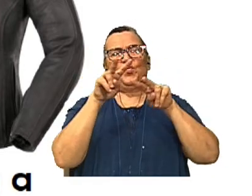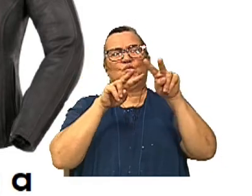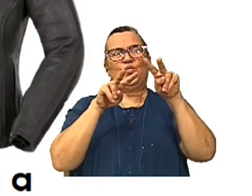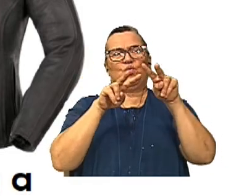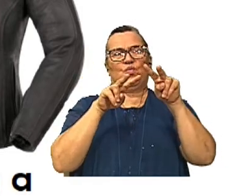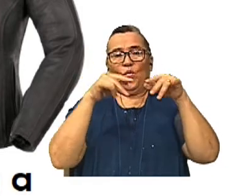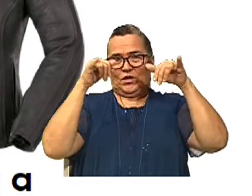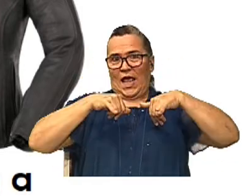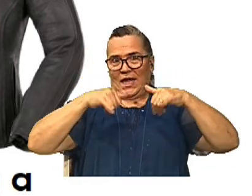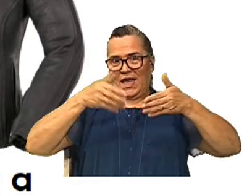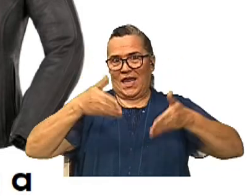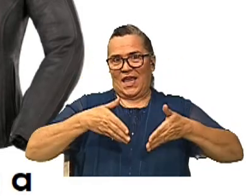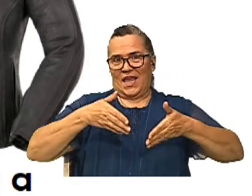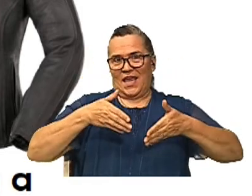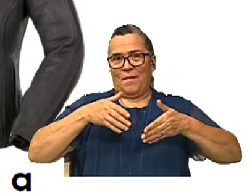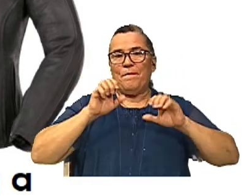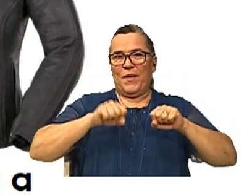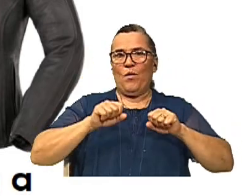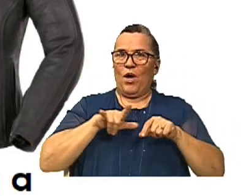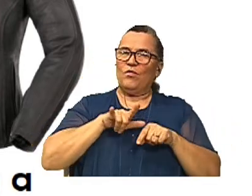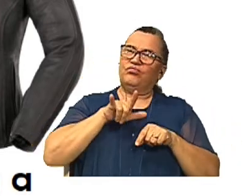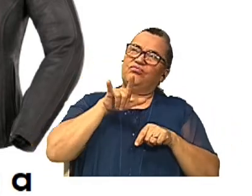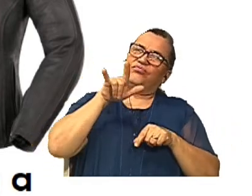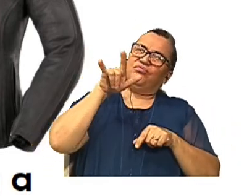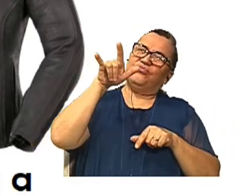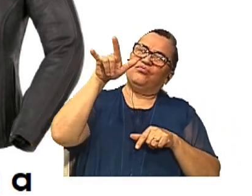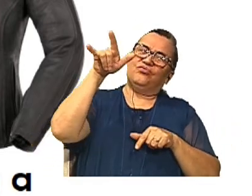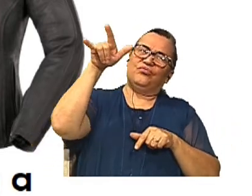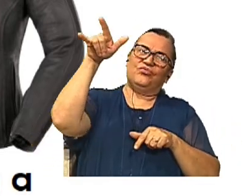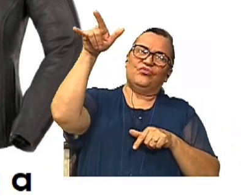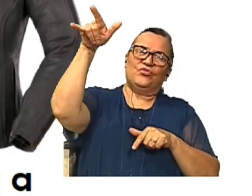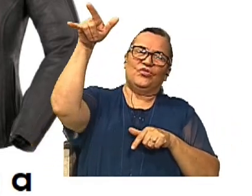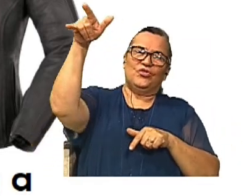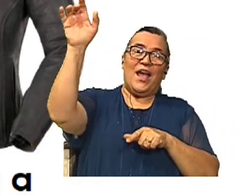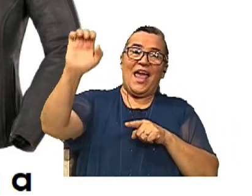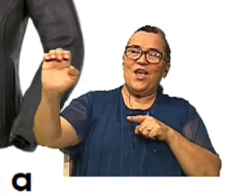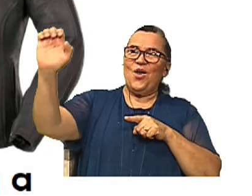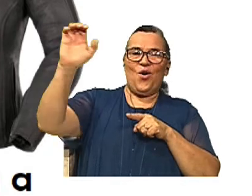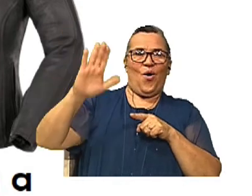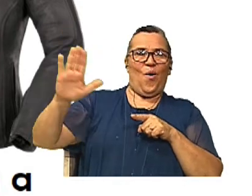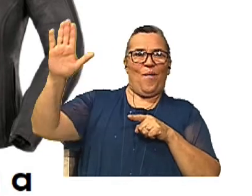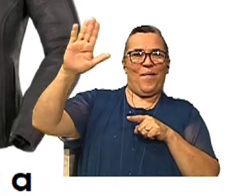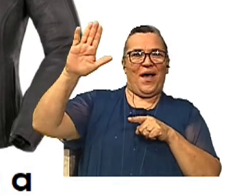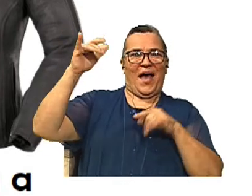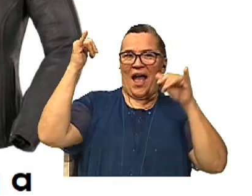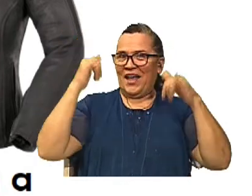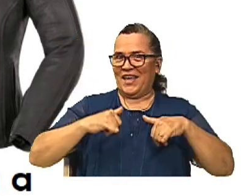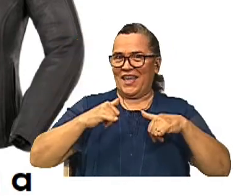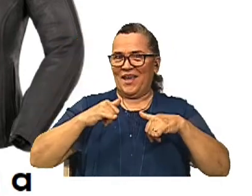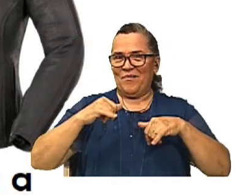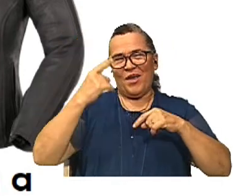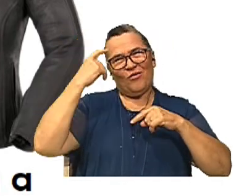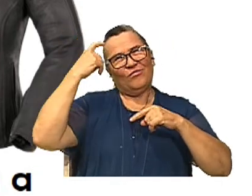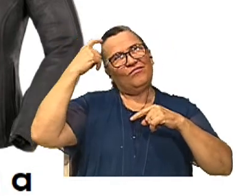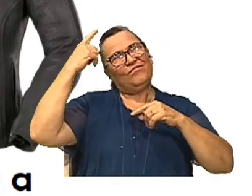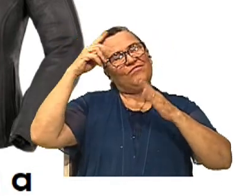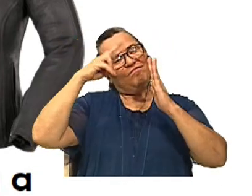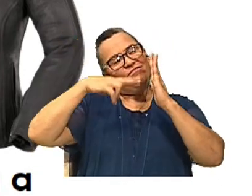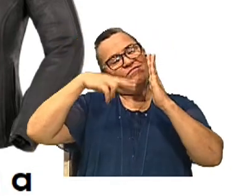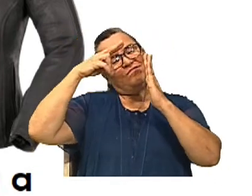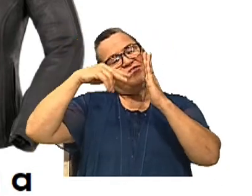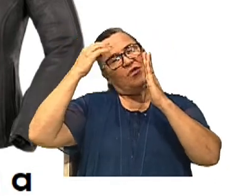are here, right? But through reading, you can be transported to those places. And I'm going to ask you